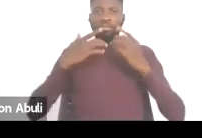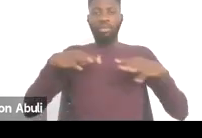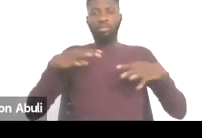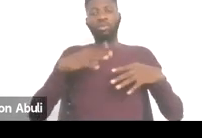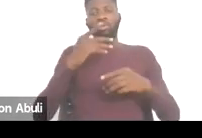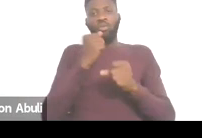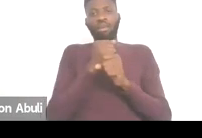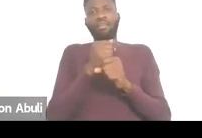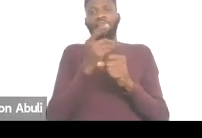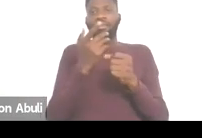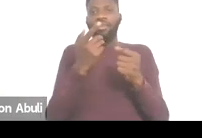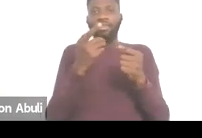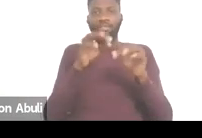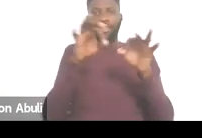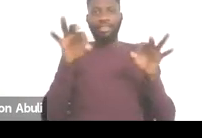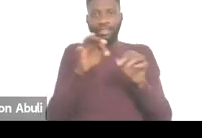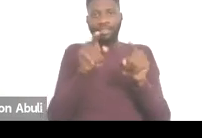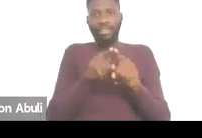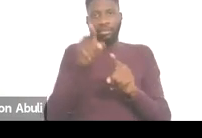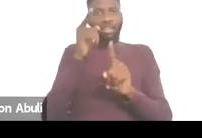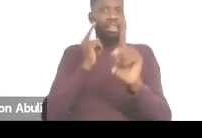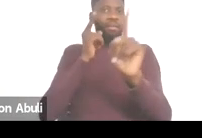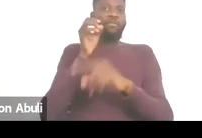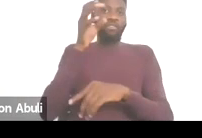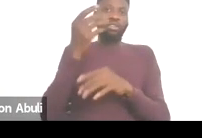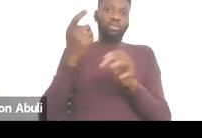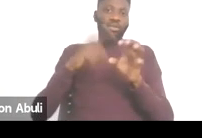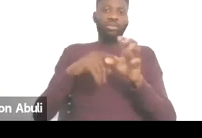looking towards joining. Organize your job